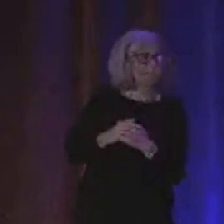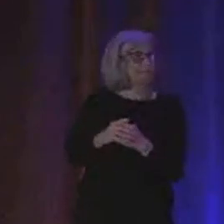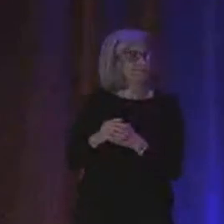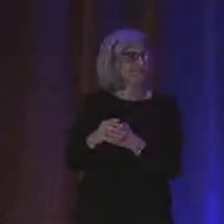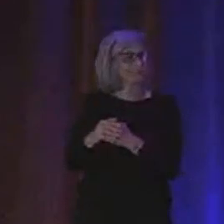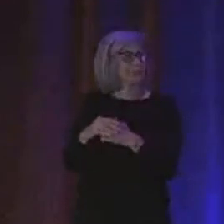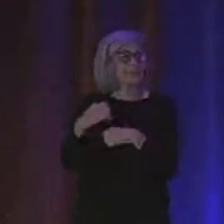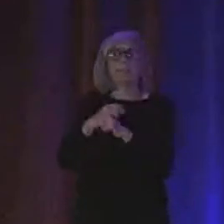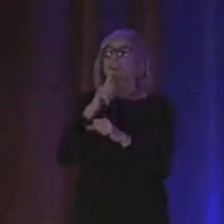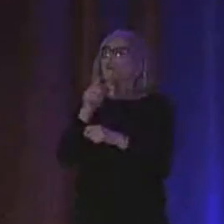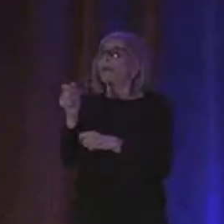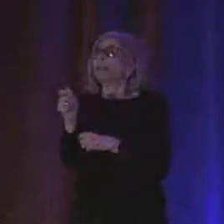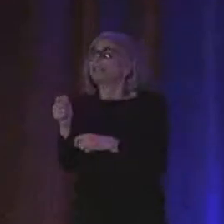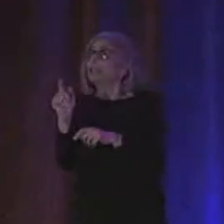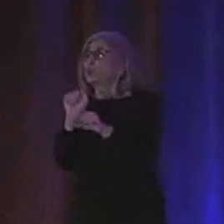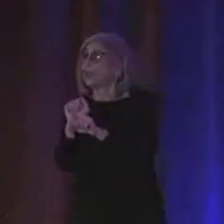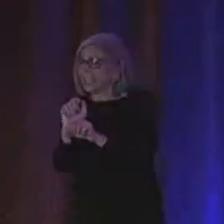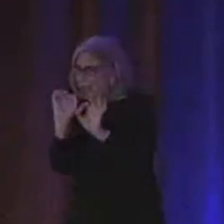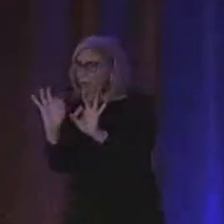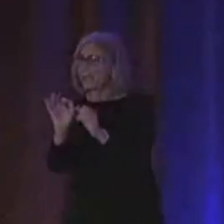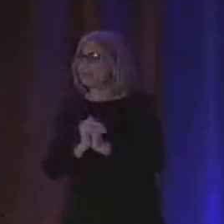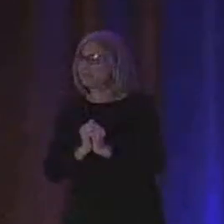And make sure my clicker is on. There we go.